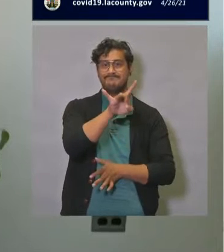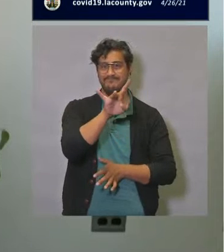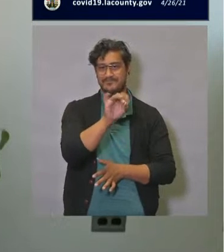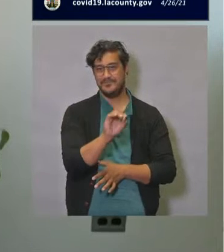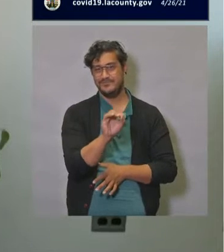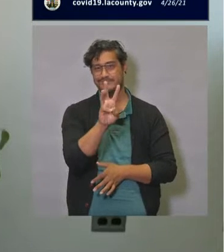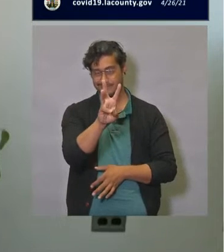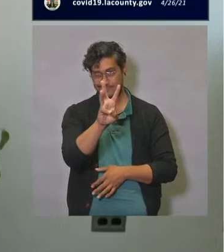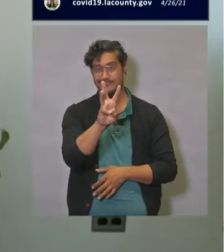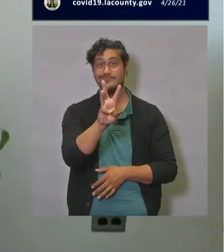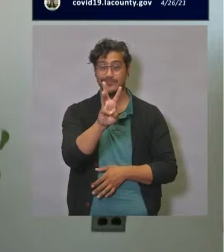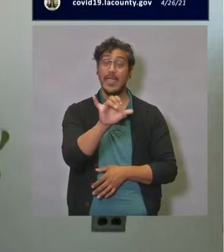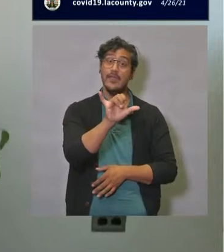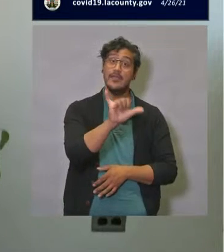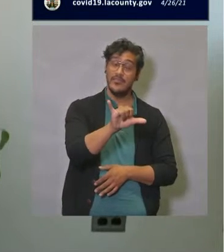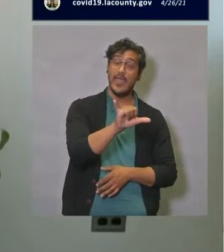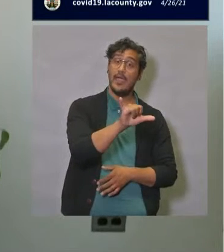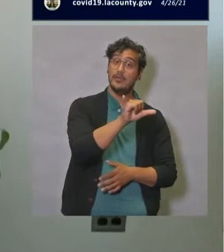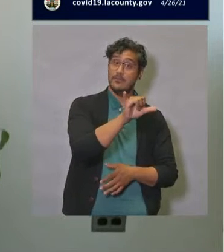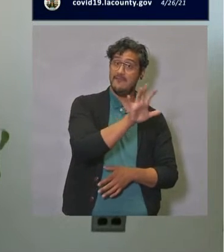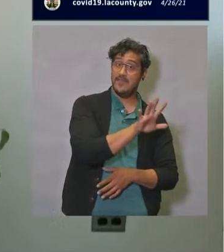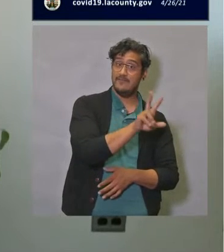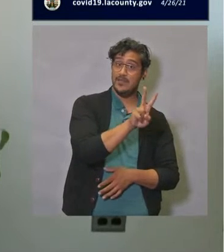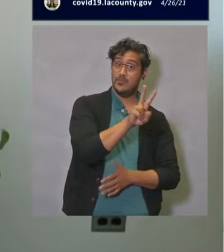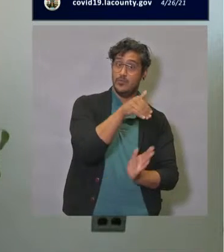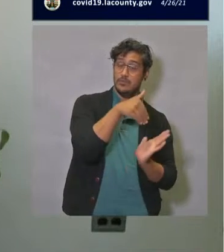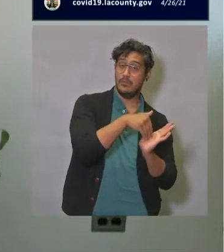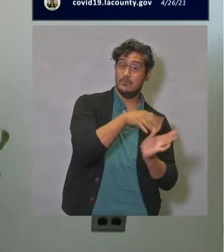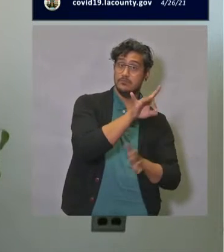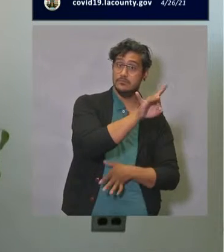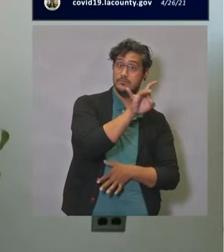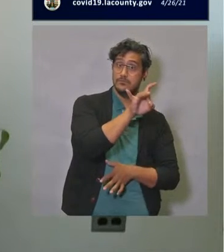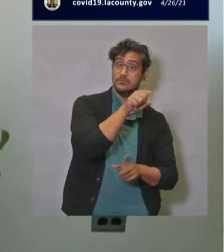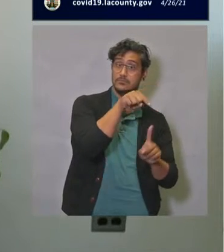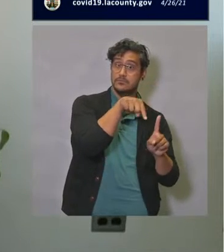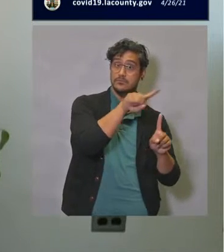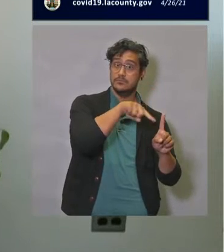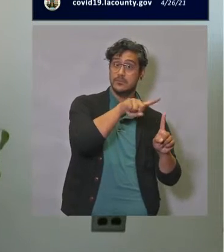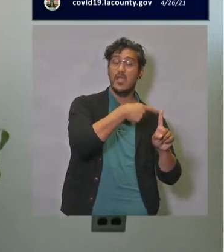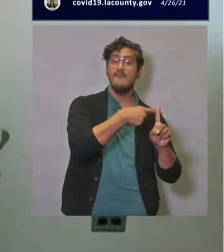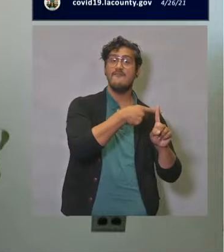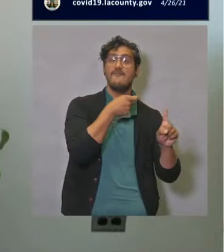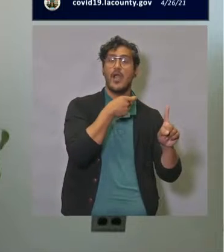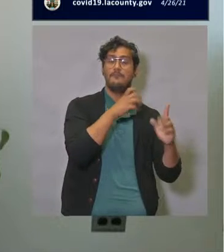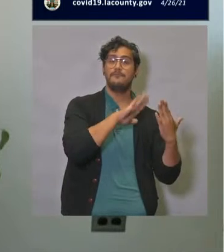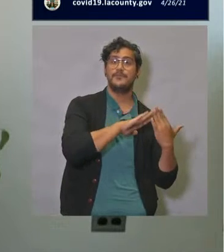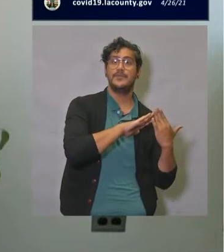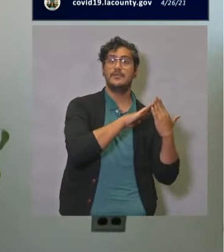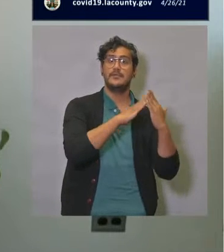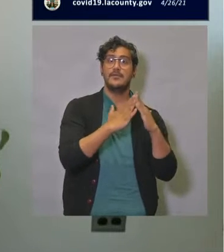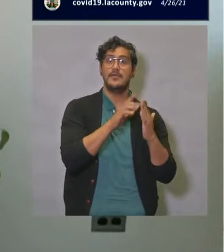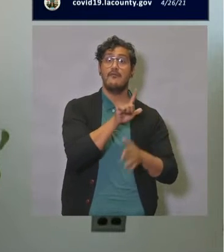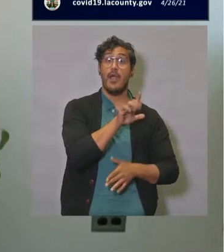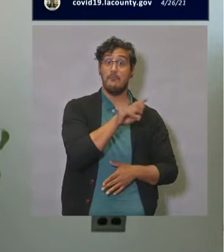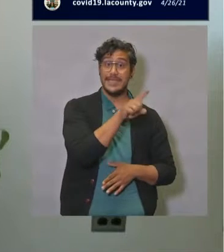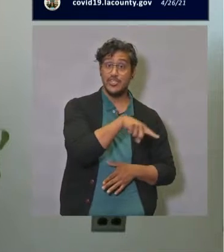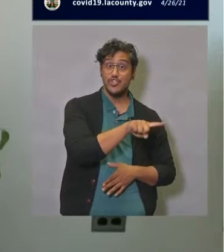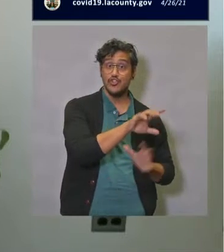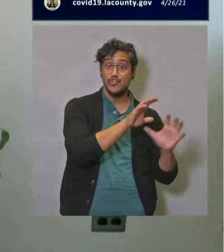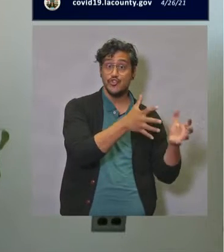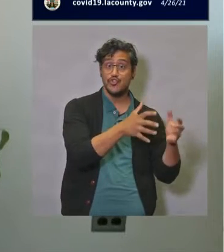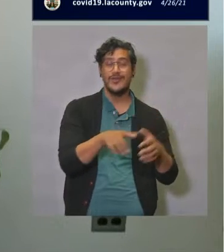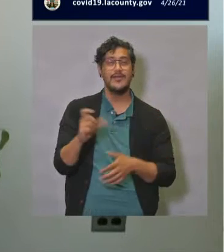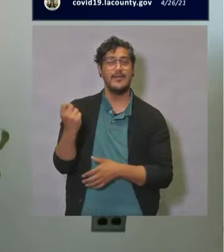1,231,806. This does include a total of 52,800 cases reported by our partners in the city of Long Beach